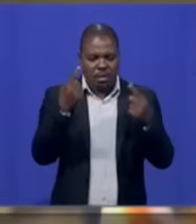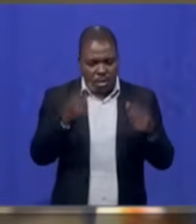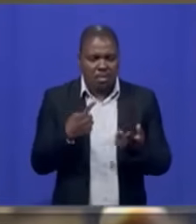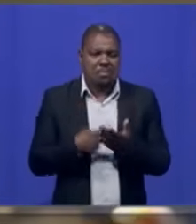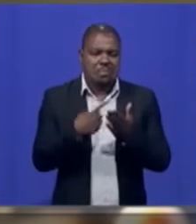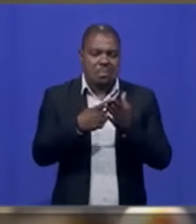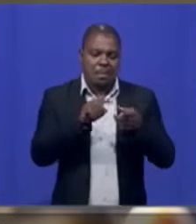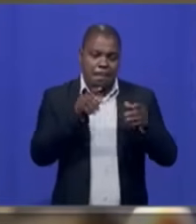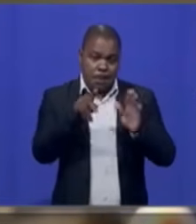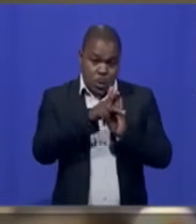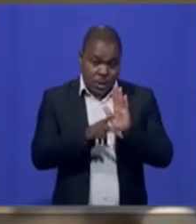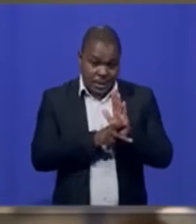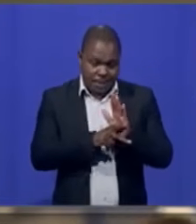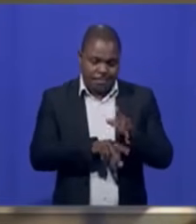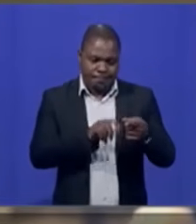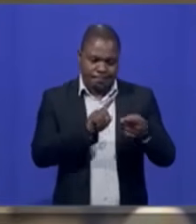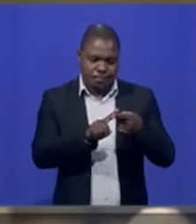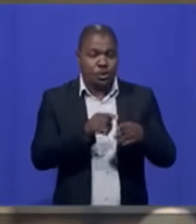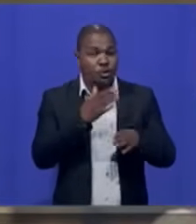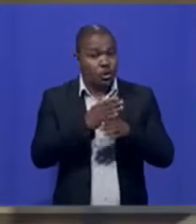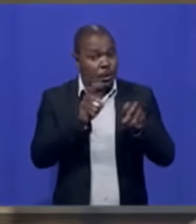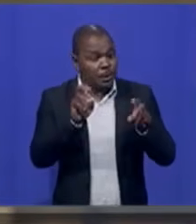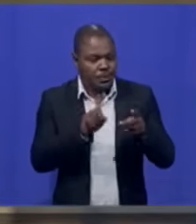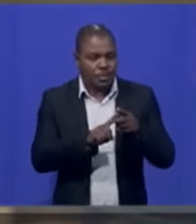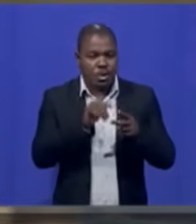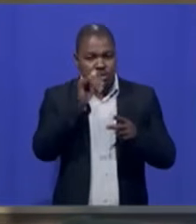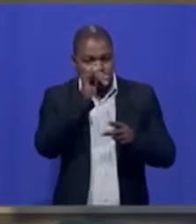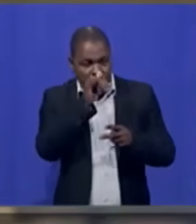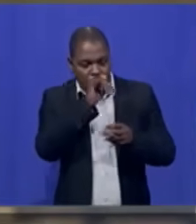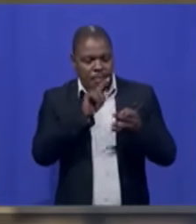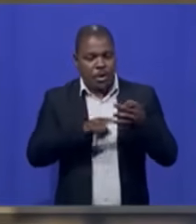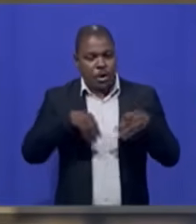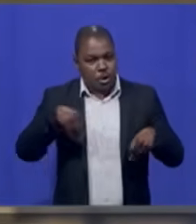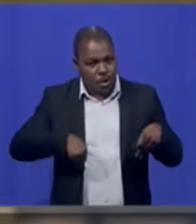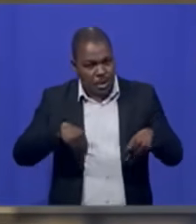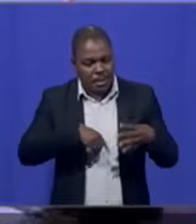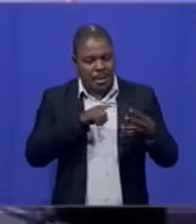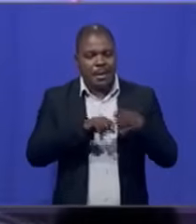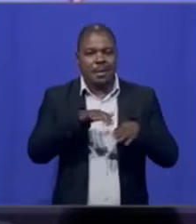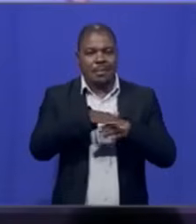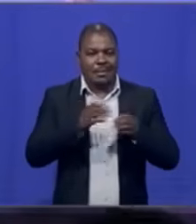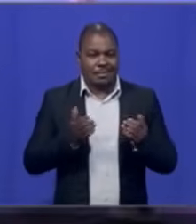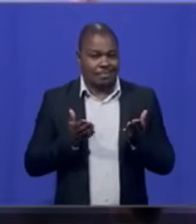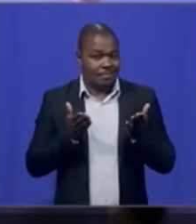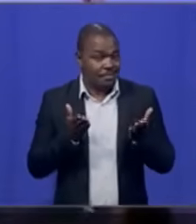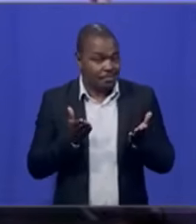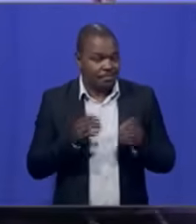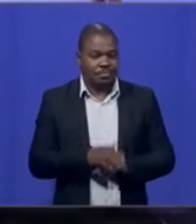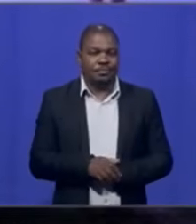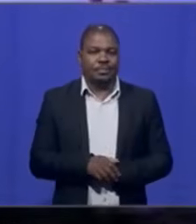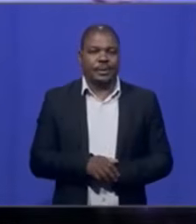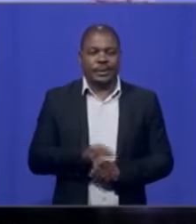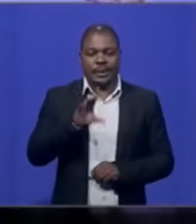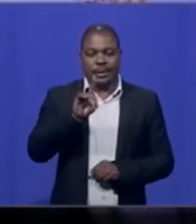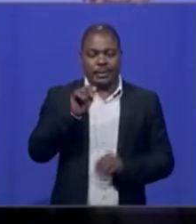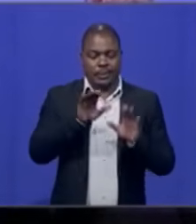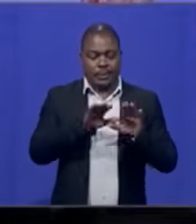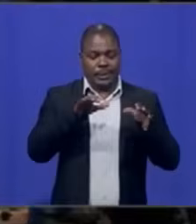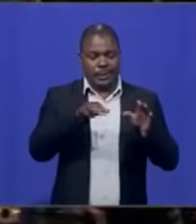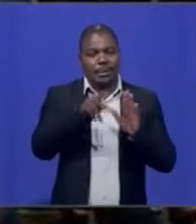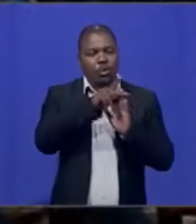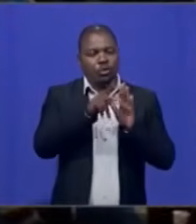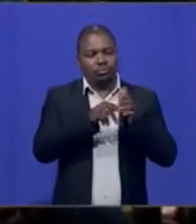on policy, are things around jobs, around crime, around corruption, and around basic services. Hloya mano ya DA eleng